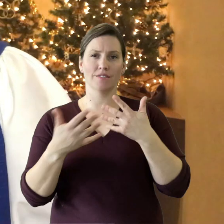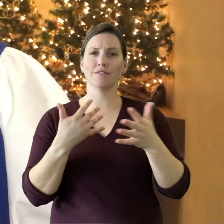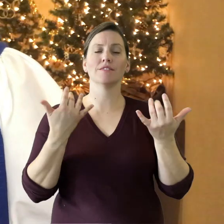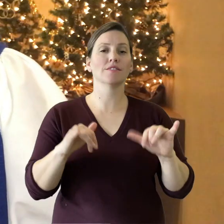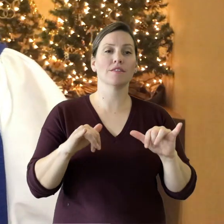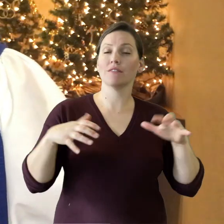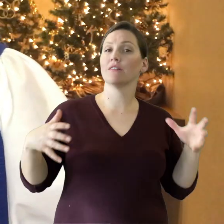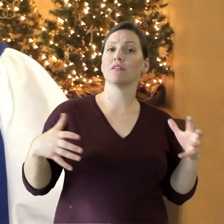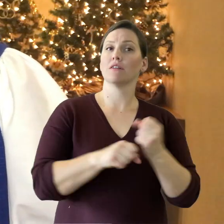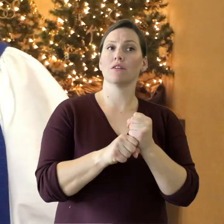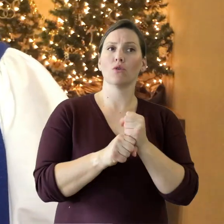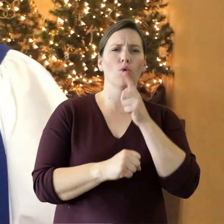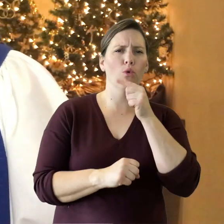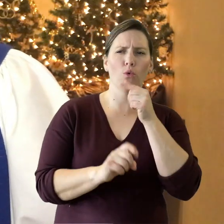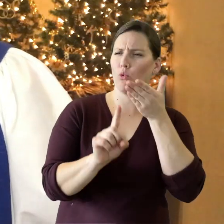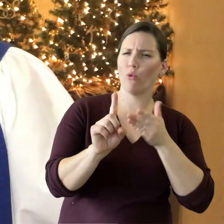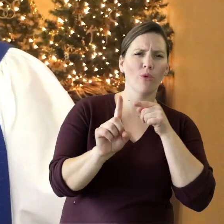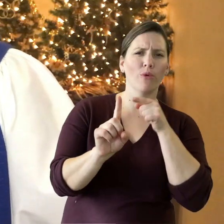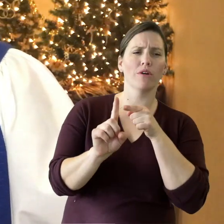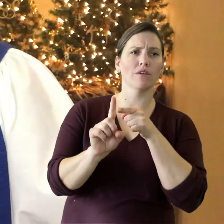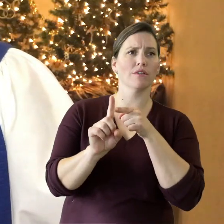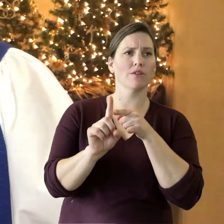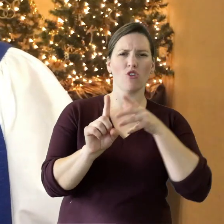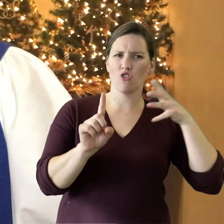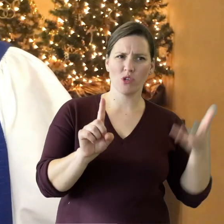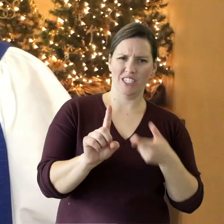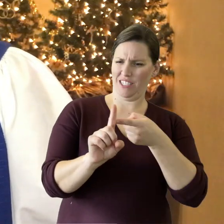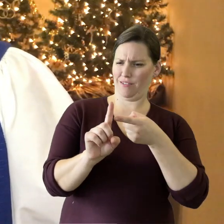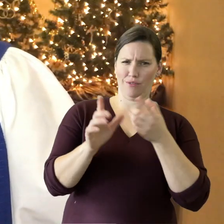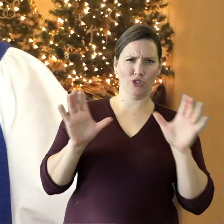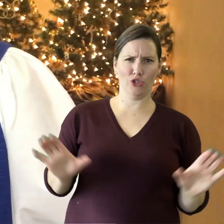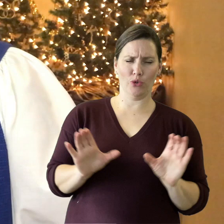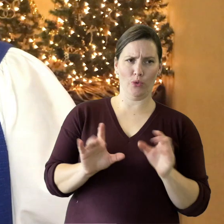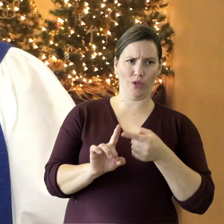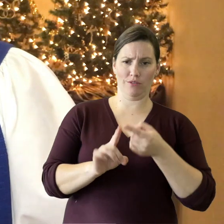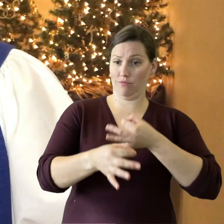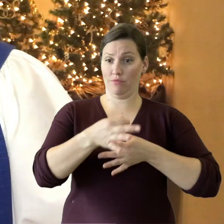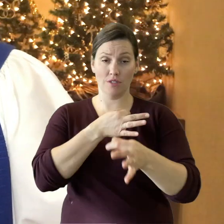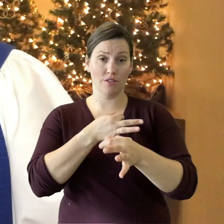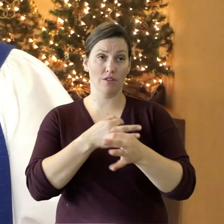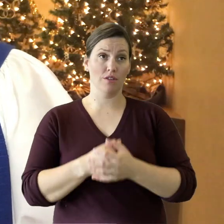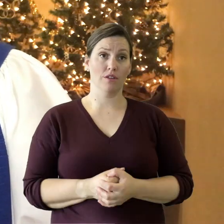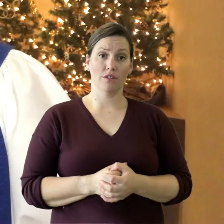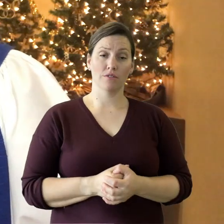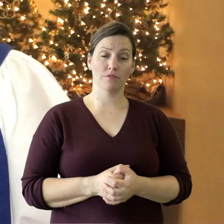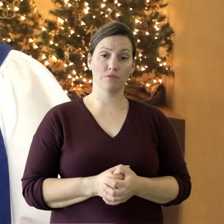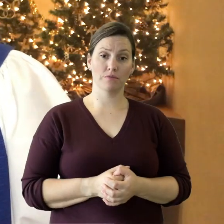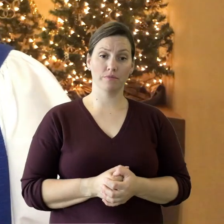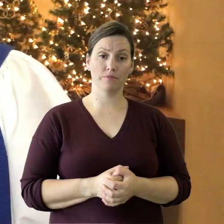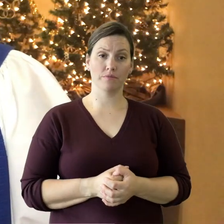him. It's who he is. And it tells us what he has done for us.